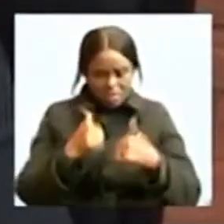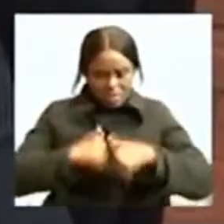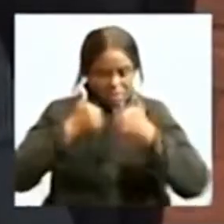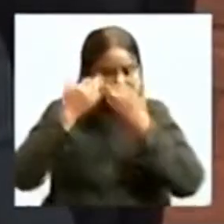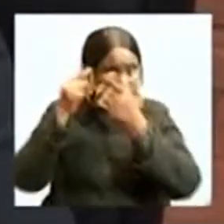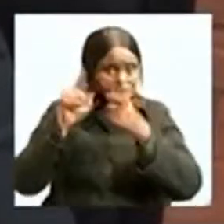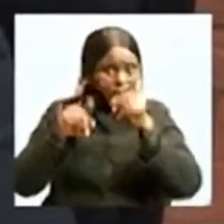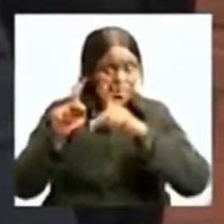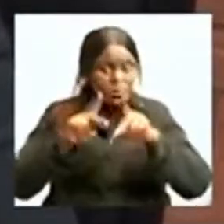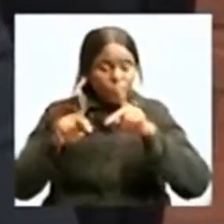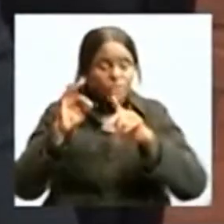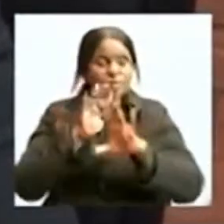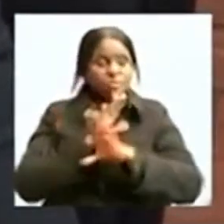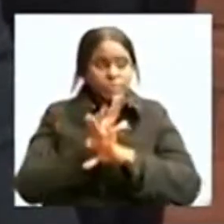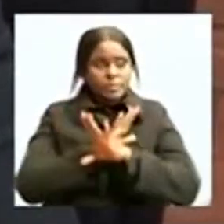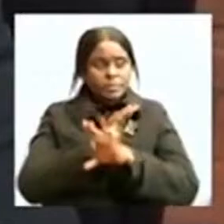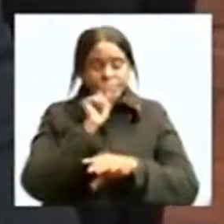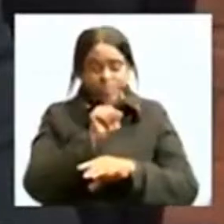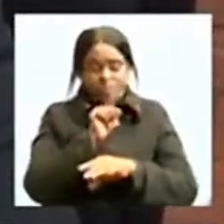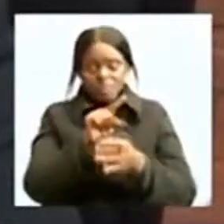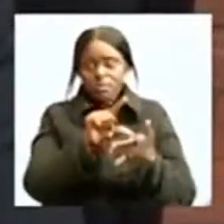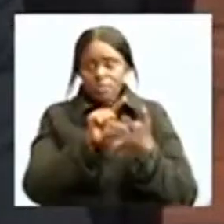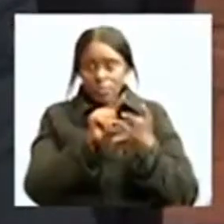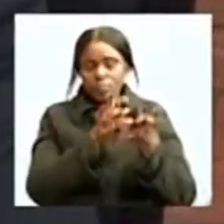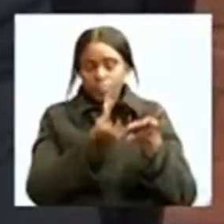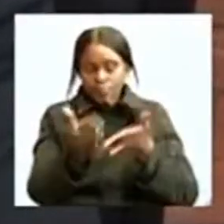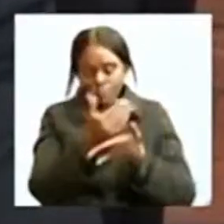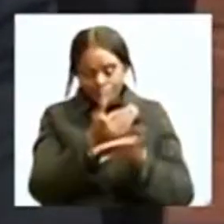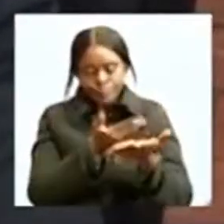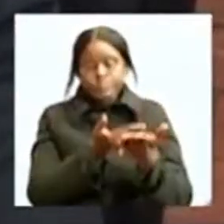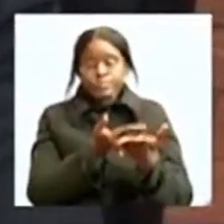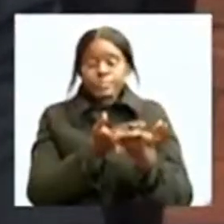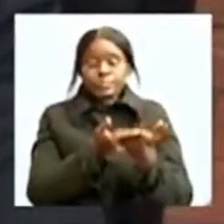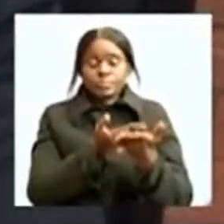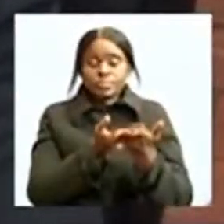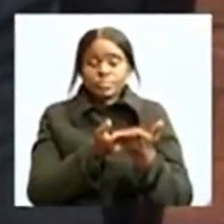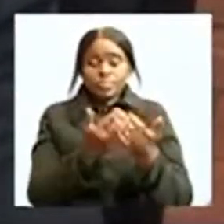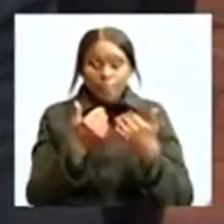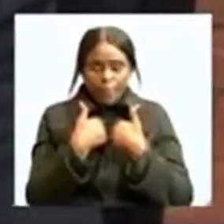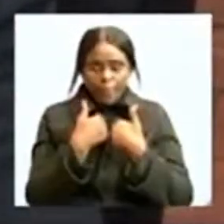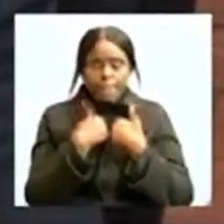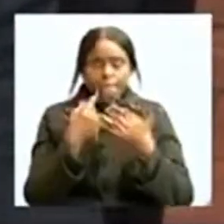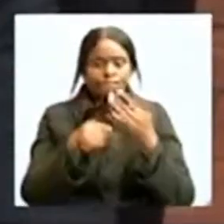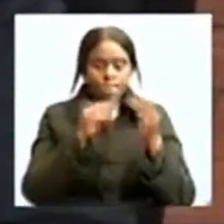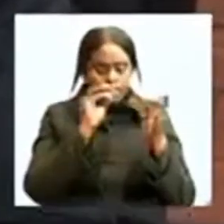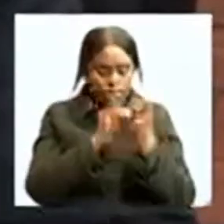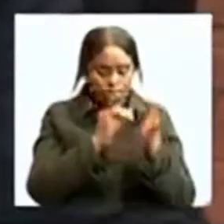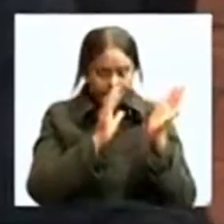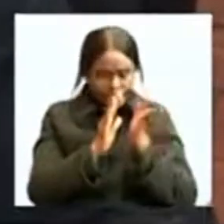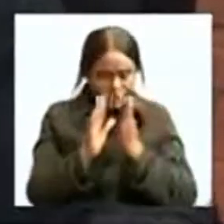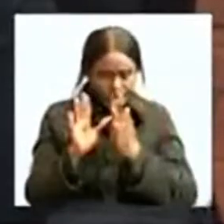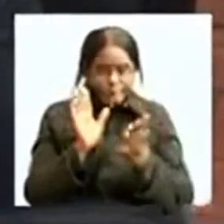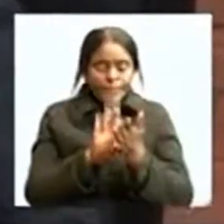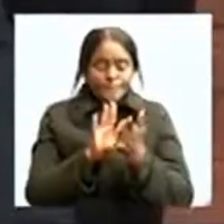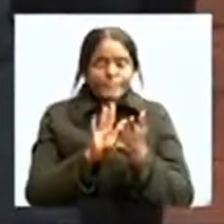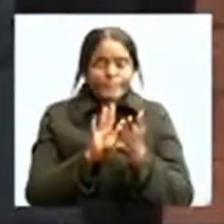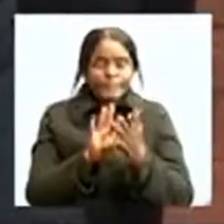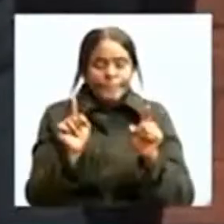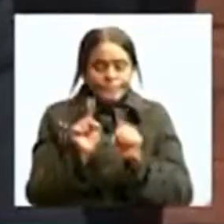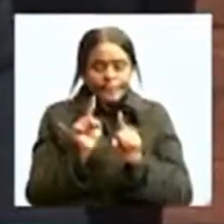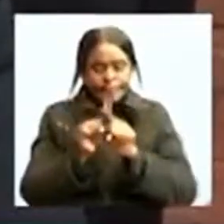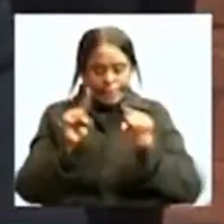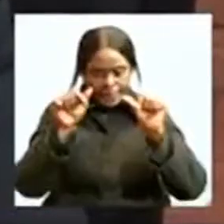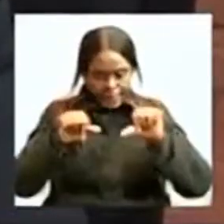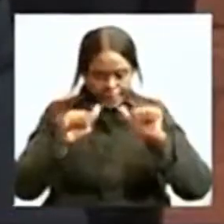Zambia. On the loan recoveries, you have put in measures, and the